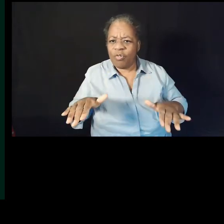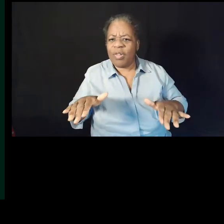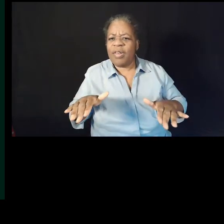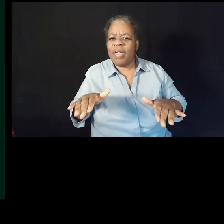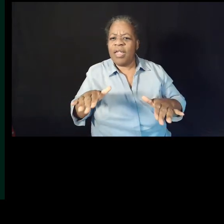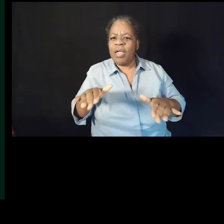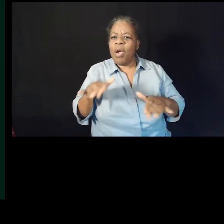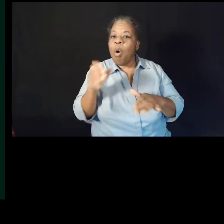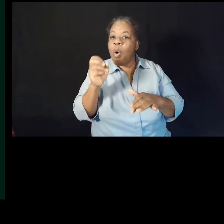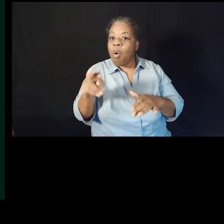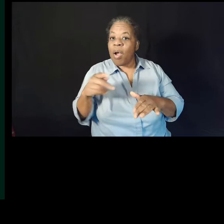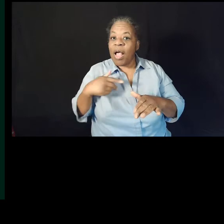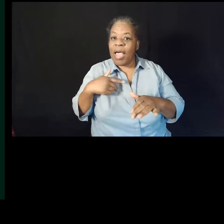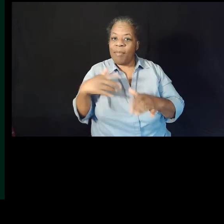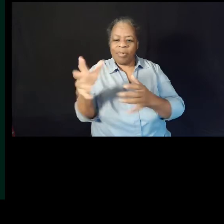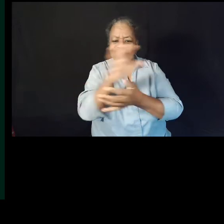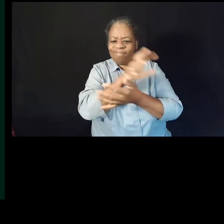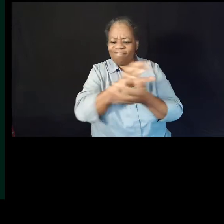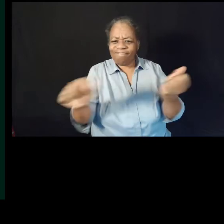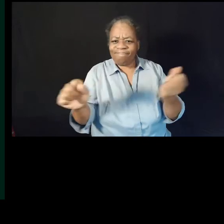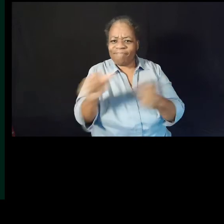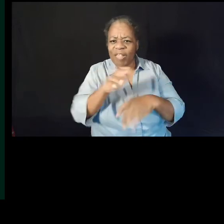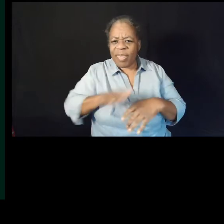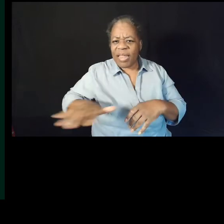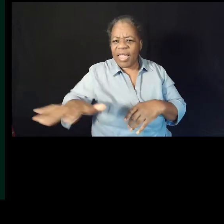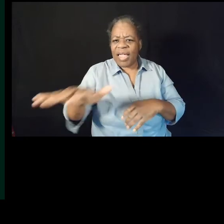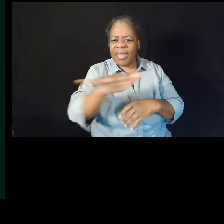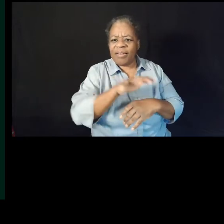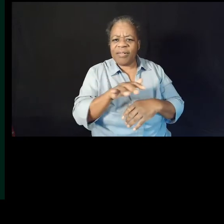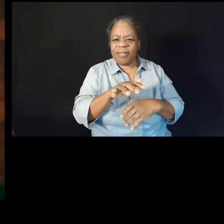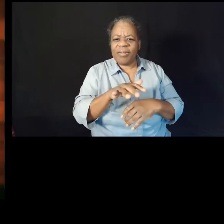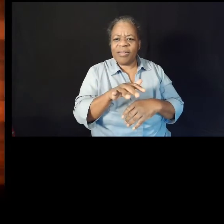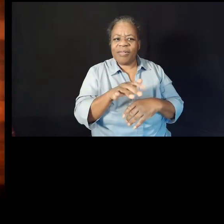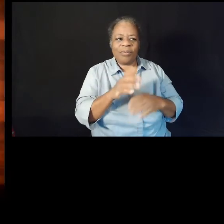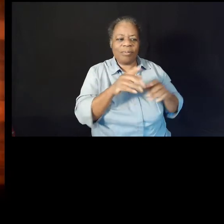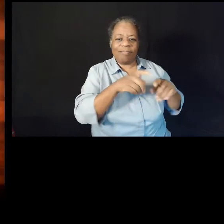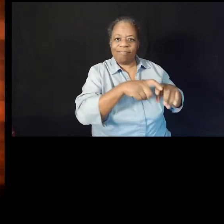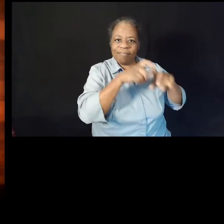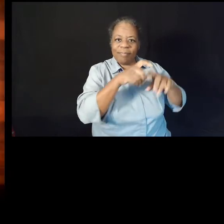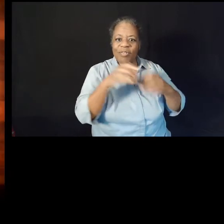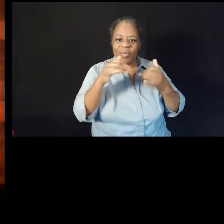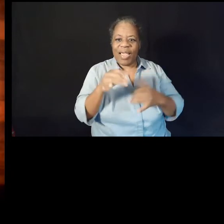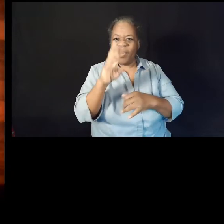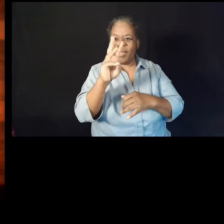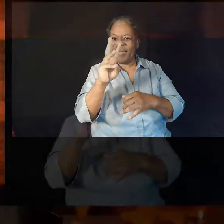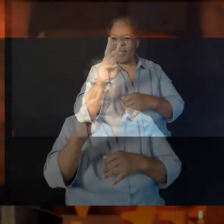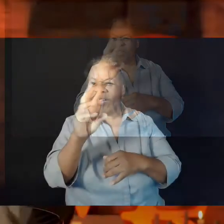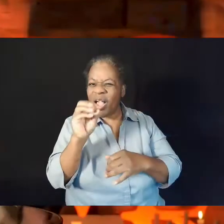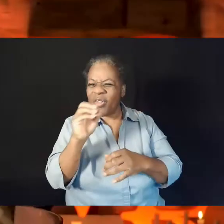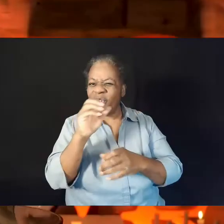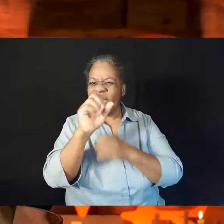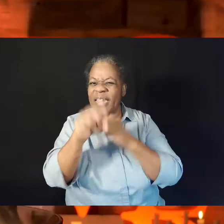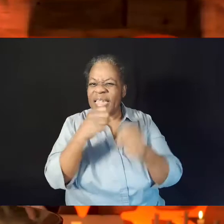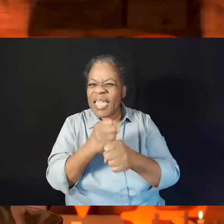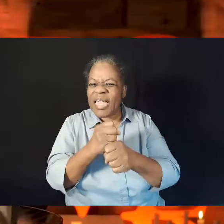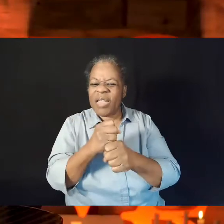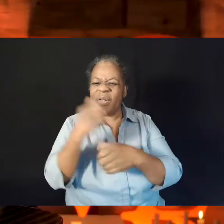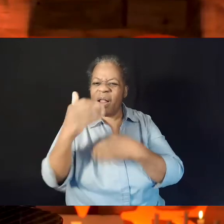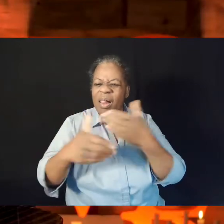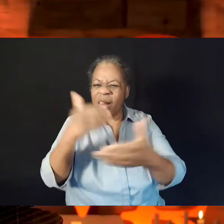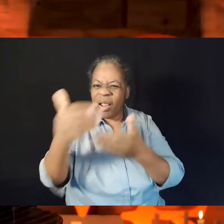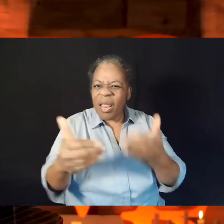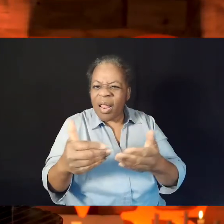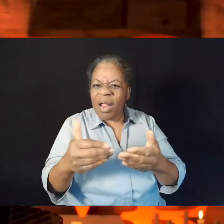with total destruction. So fast forward some 600 years, and Zechariah is standing in that sacred